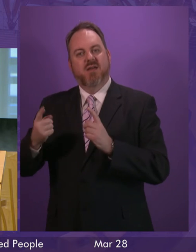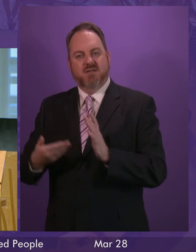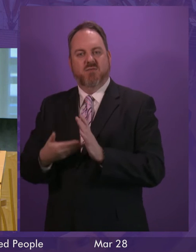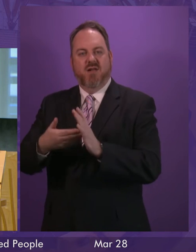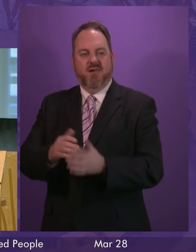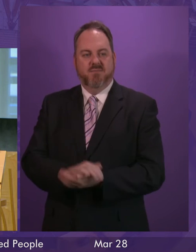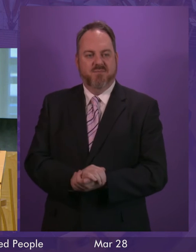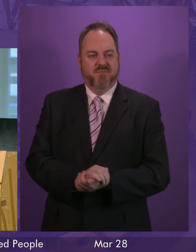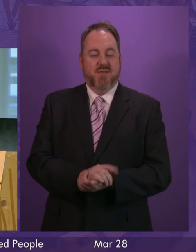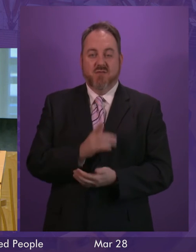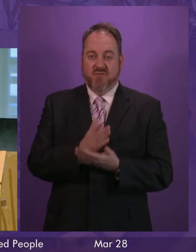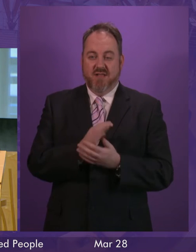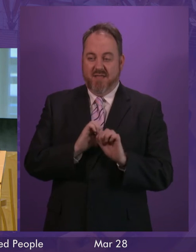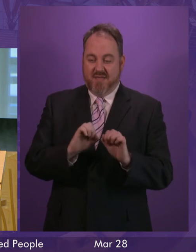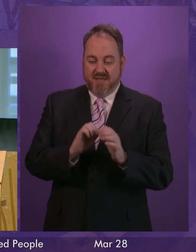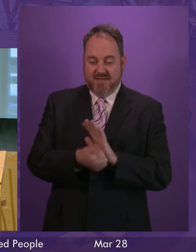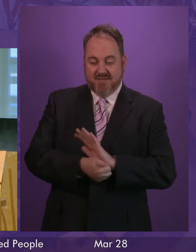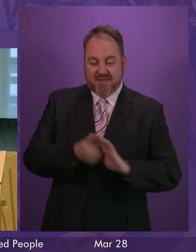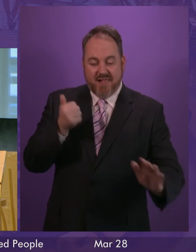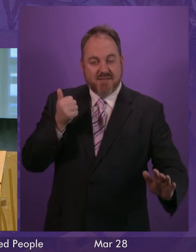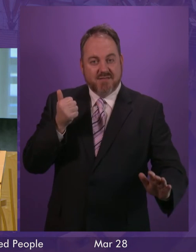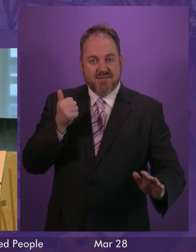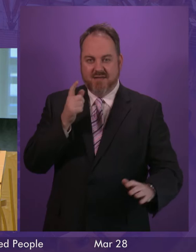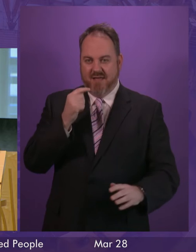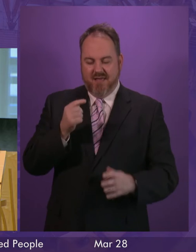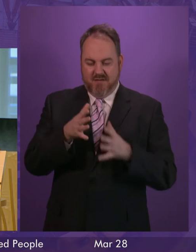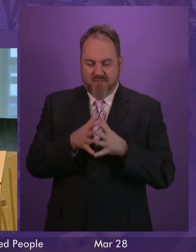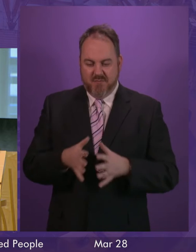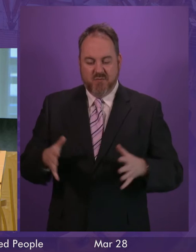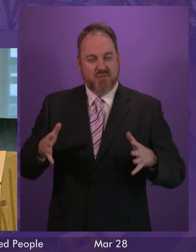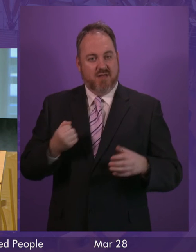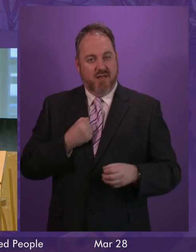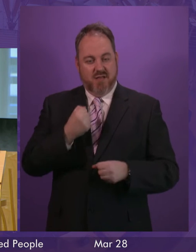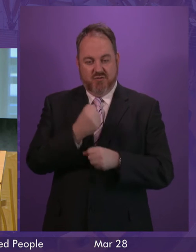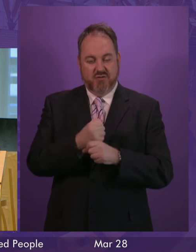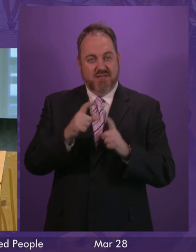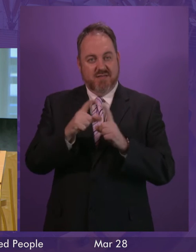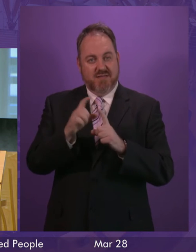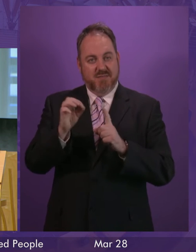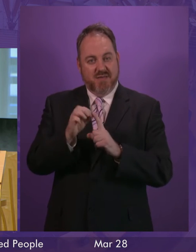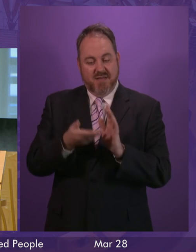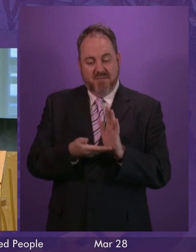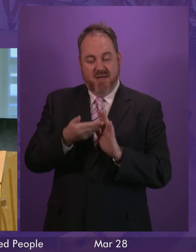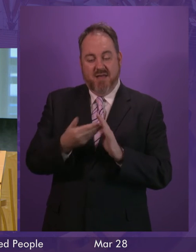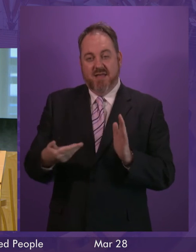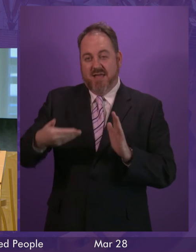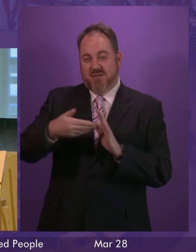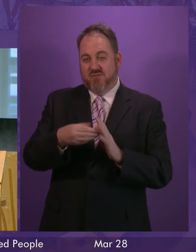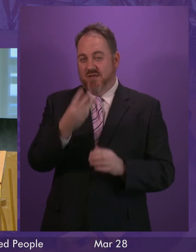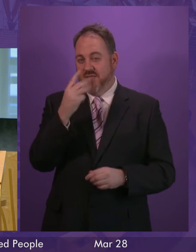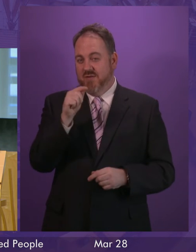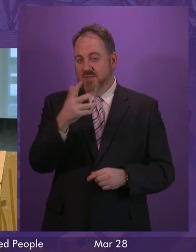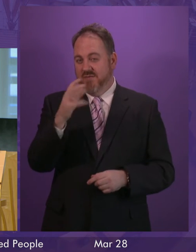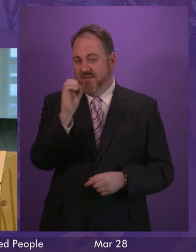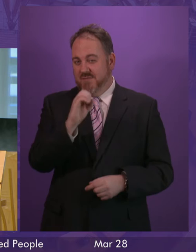utilising the talent they bring to workforce and having the employment gap could boost Scotland's gross domestic product by three and a half percent a year. Looking beyond